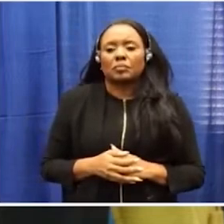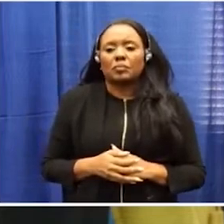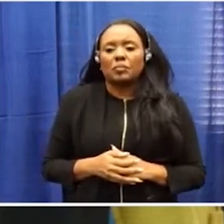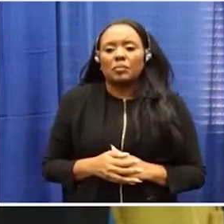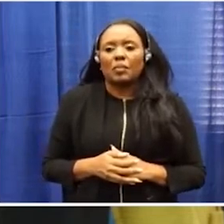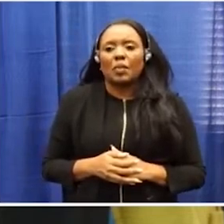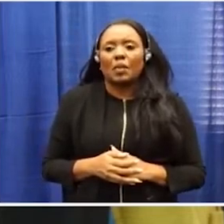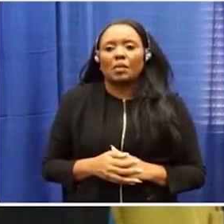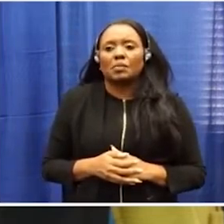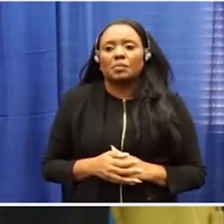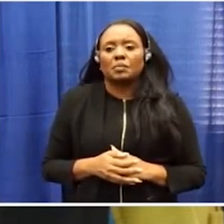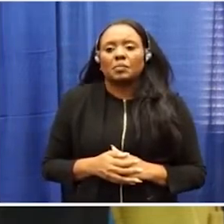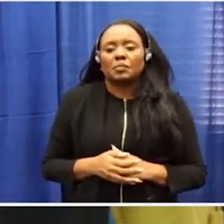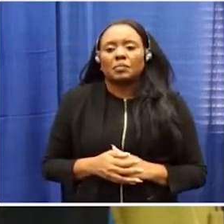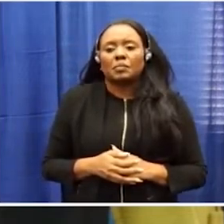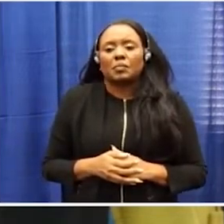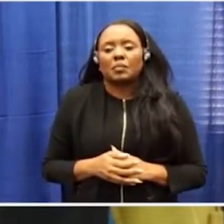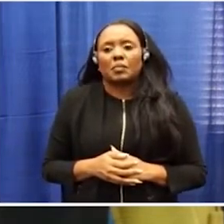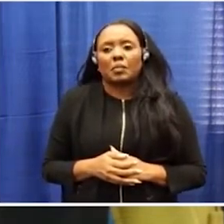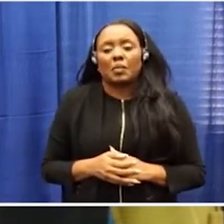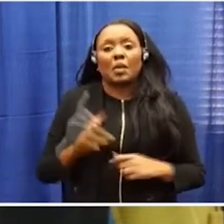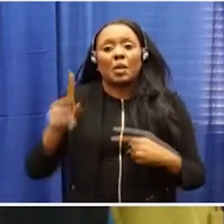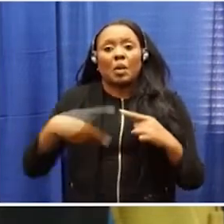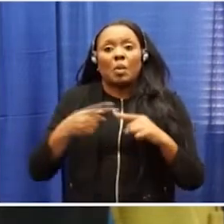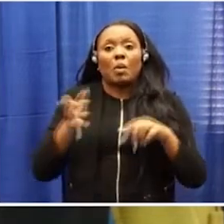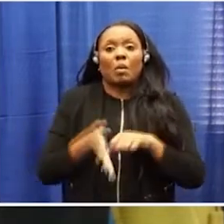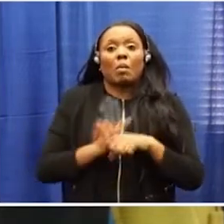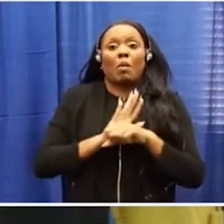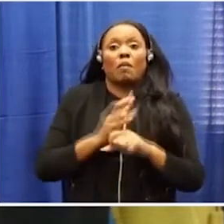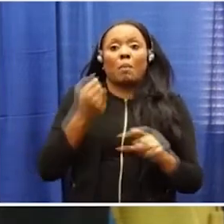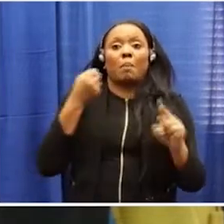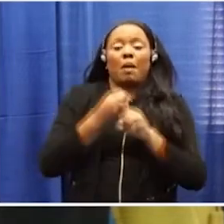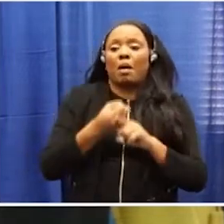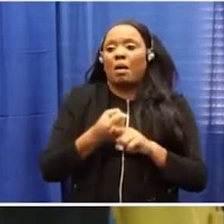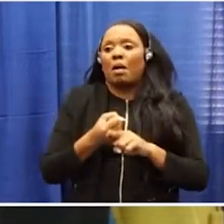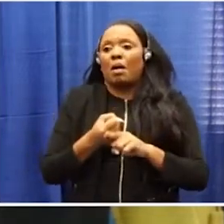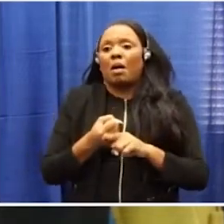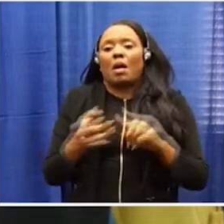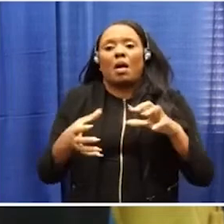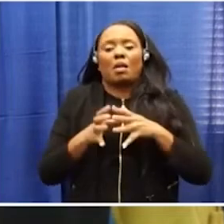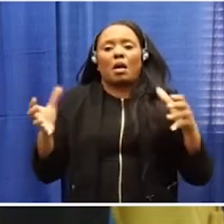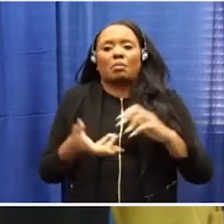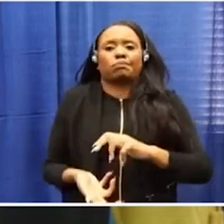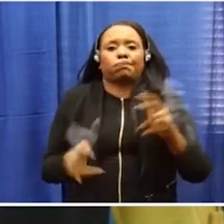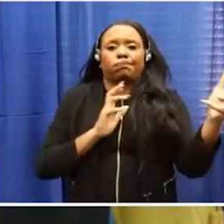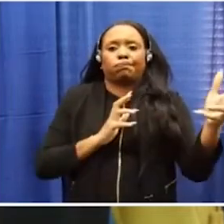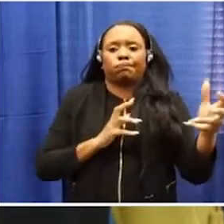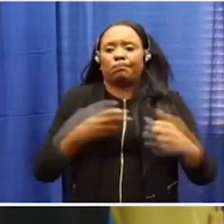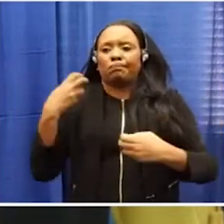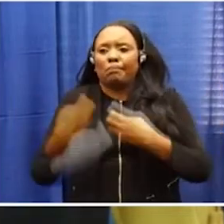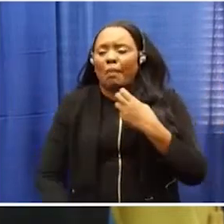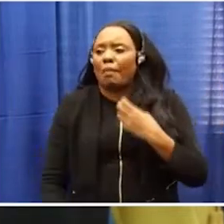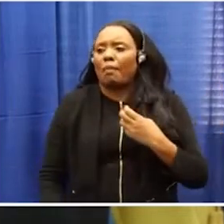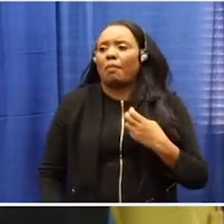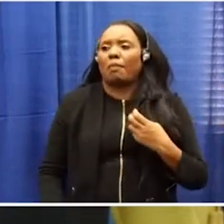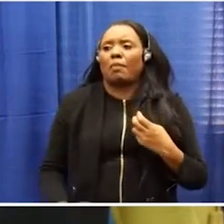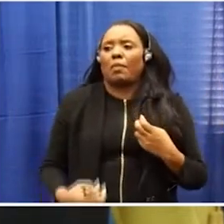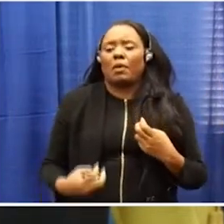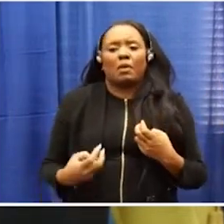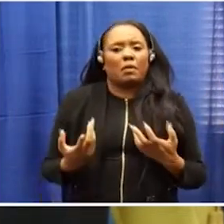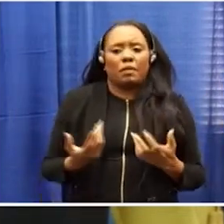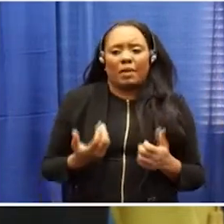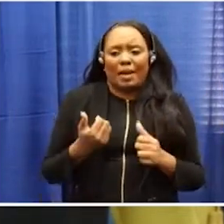crises resulted from the COVID-19 pandemic have levied disruption and hardship in nearly